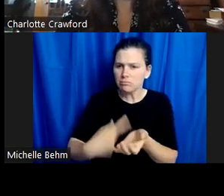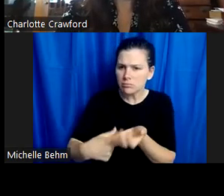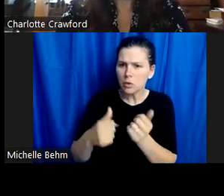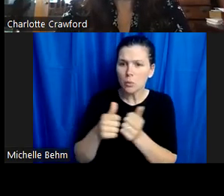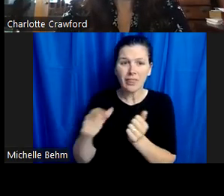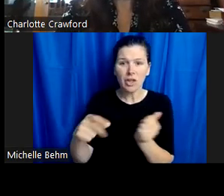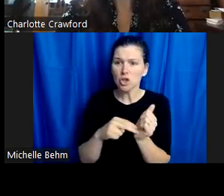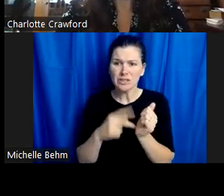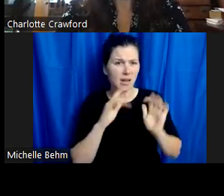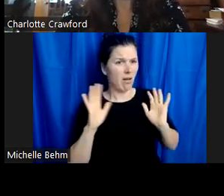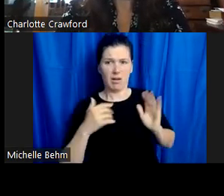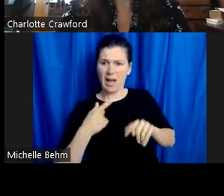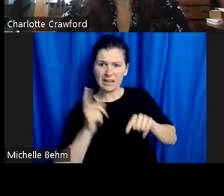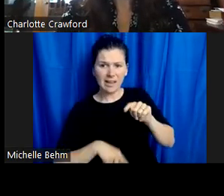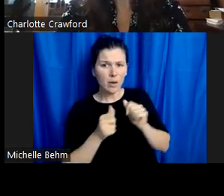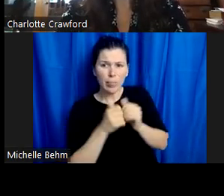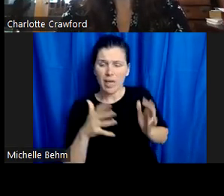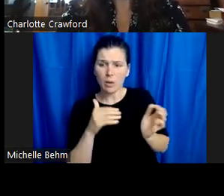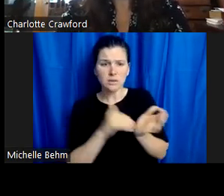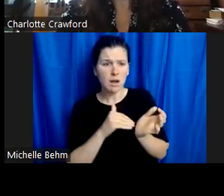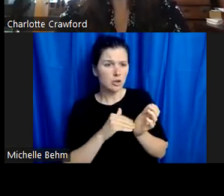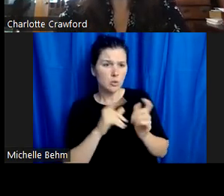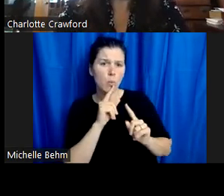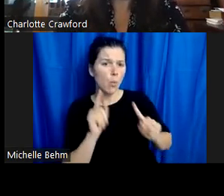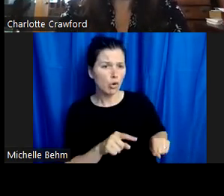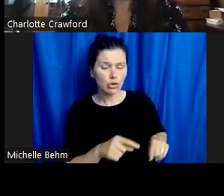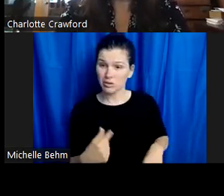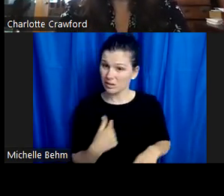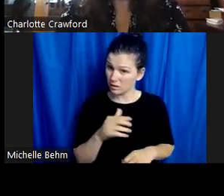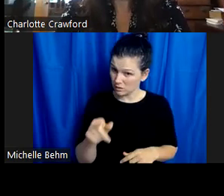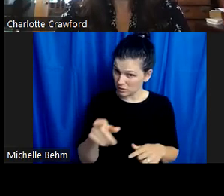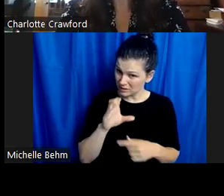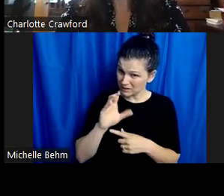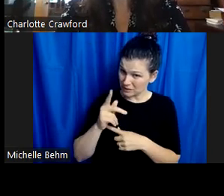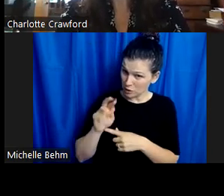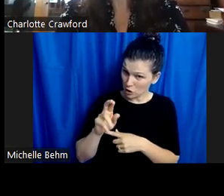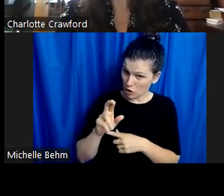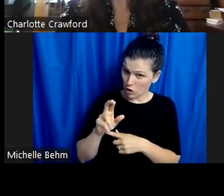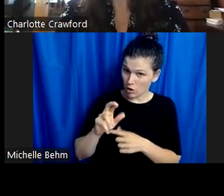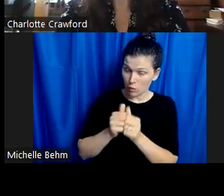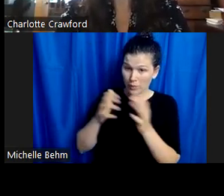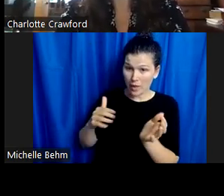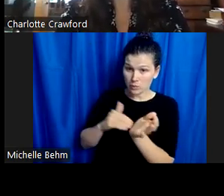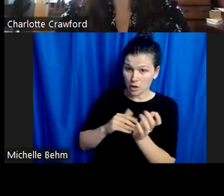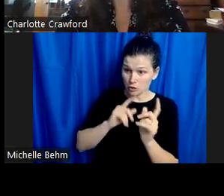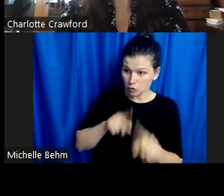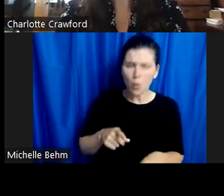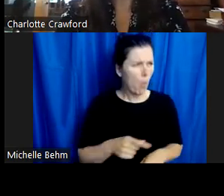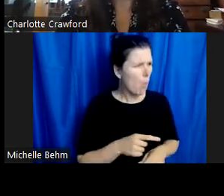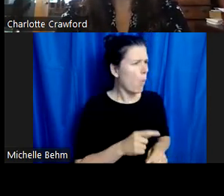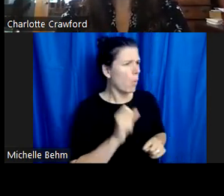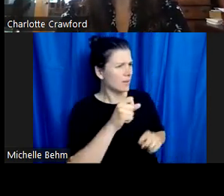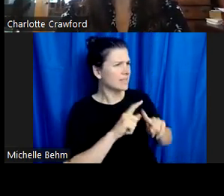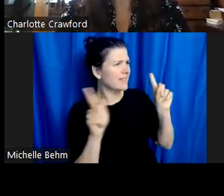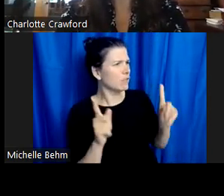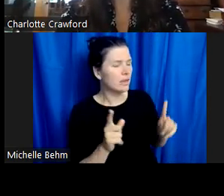couldn't do it without a doctor's order. And I asked them, did you do CPR without a doctor's order if you had to? Well, yeah, that's different.